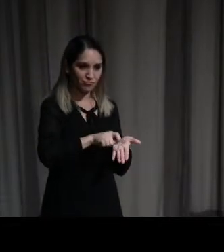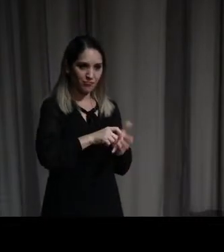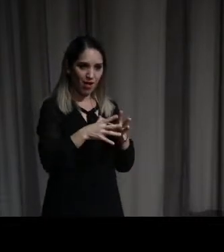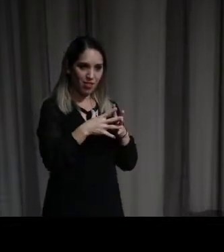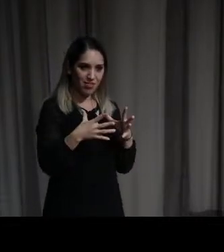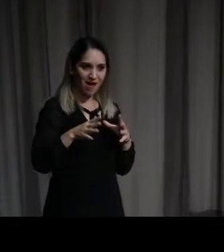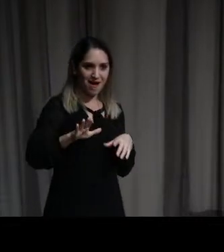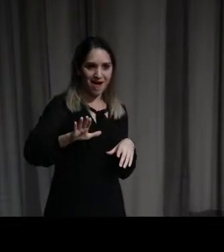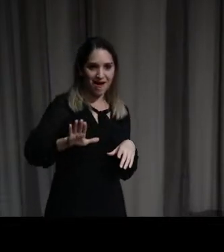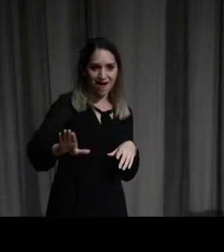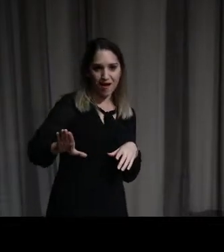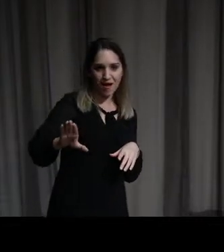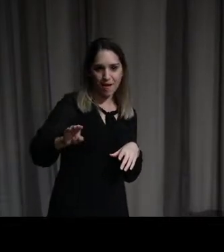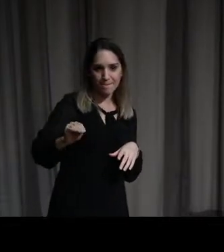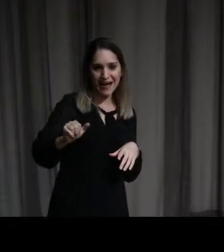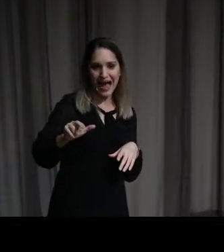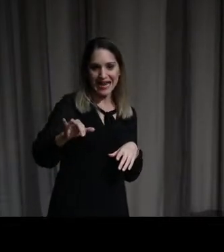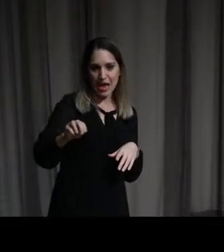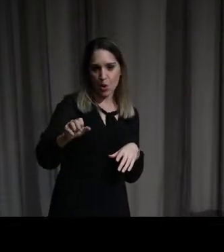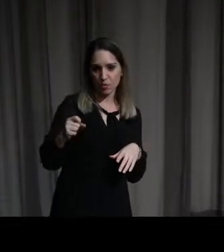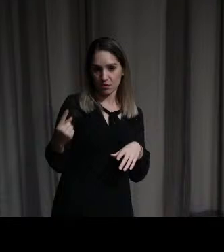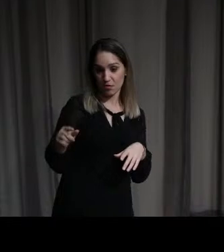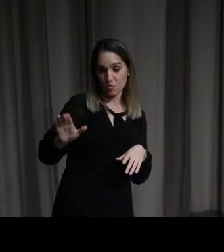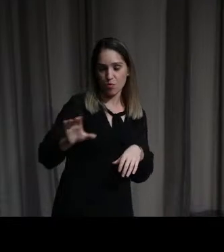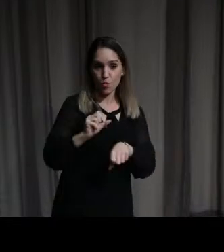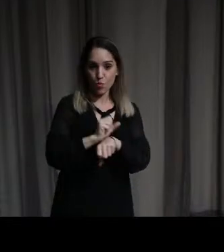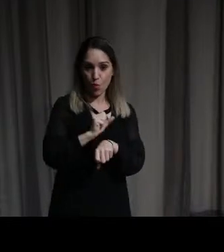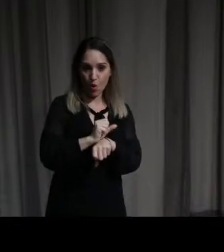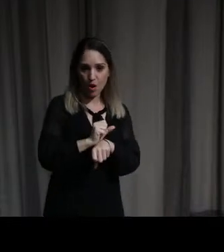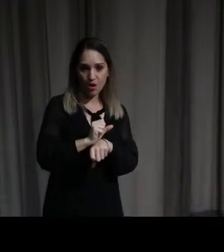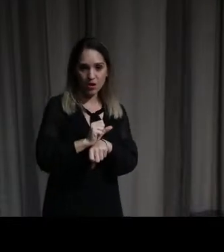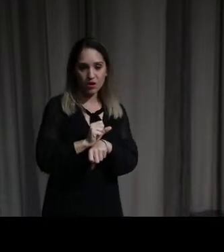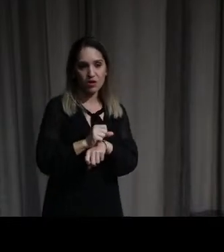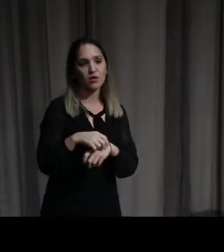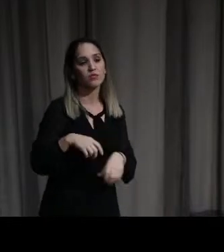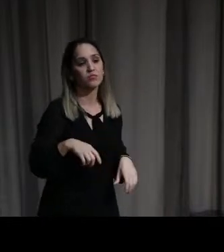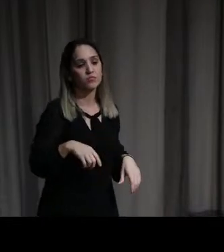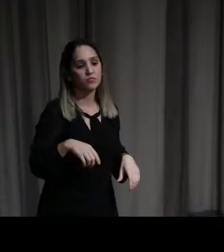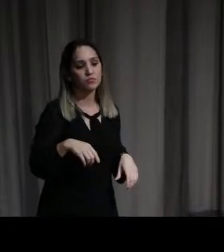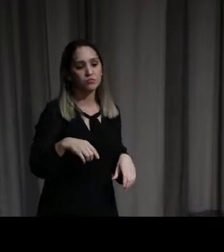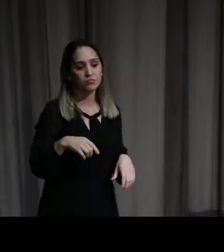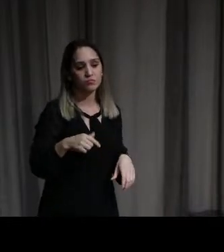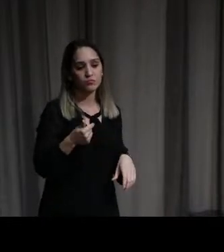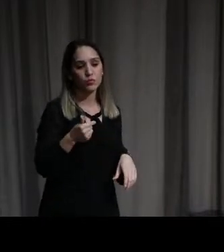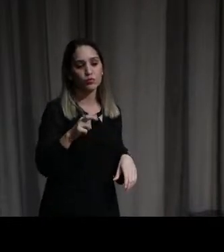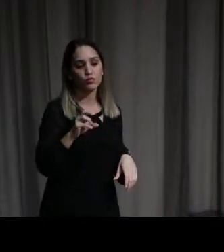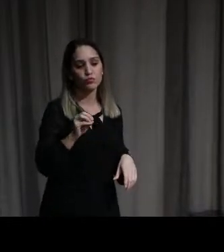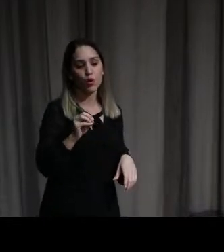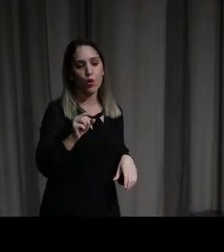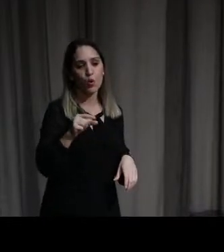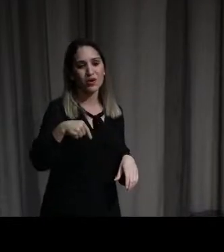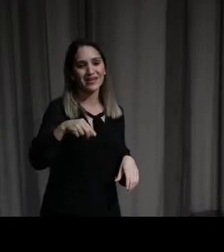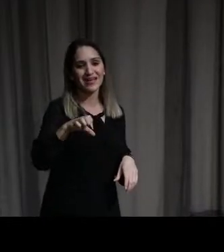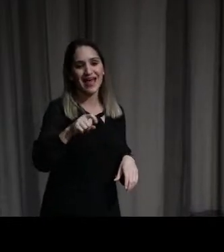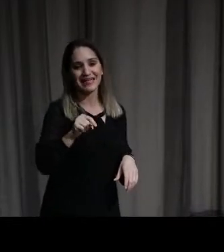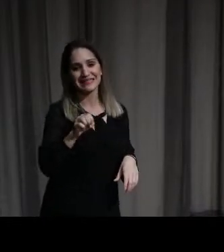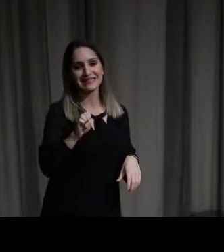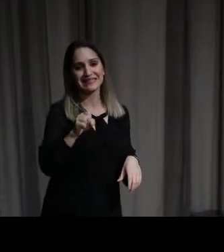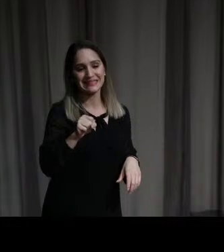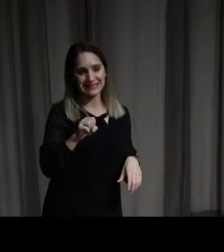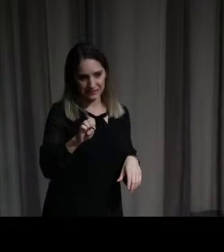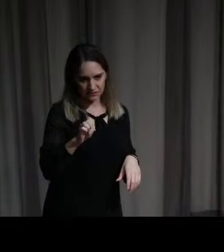in the 60s, which are the grotesques. And we're going to talk about that in a little bit with you, Dr.